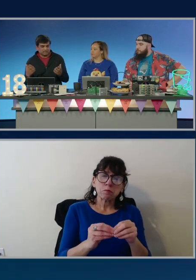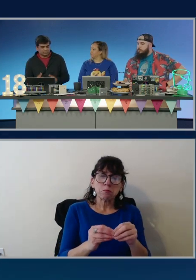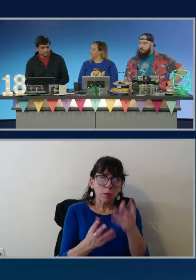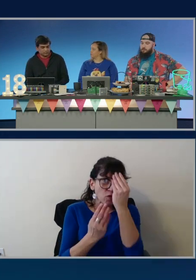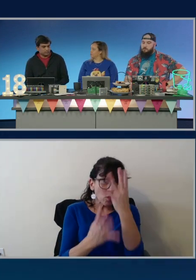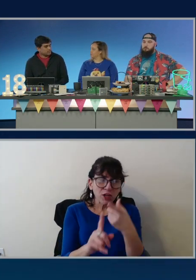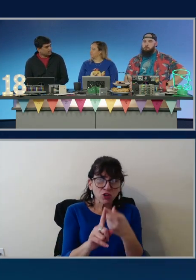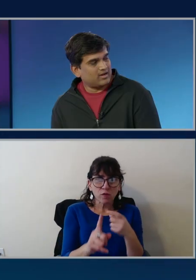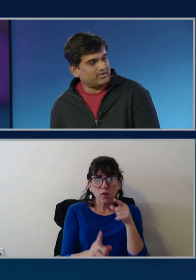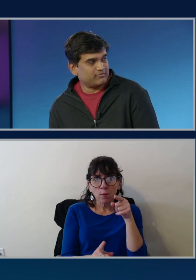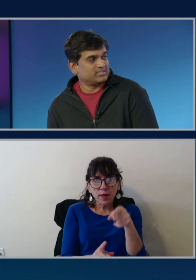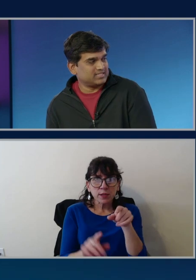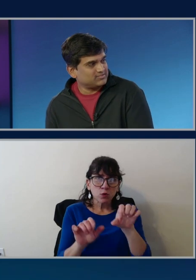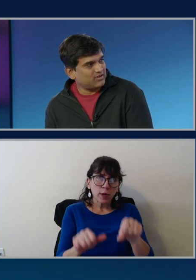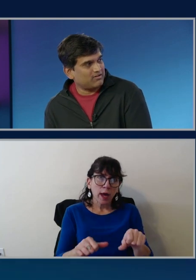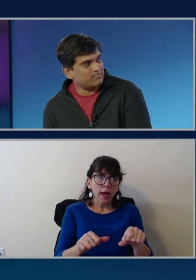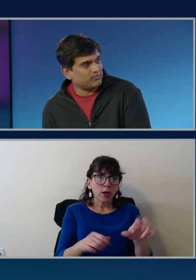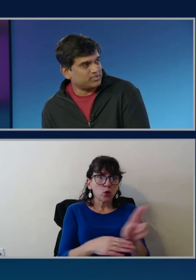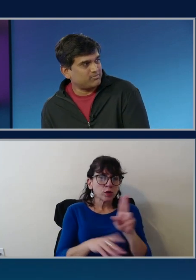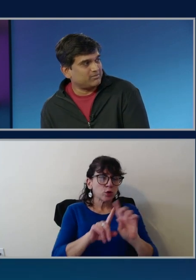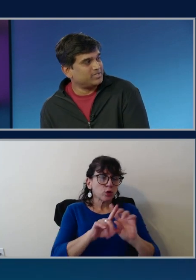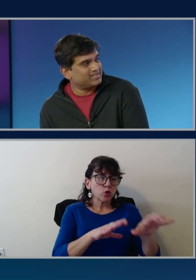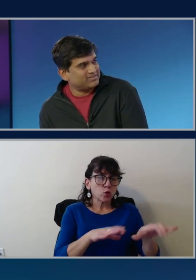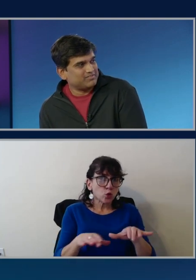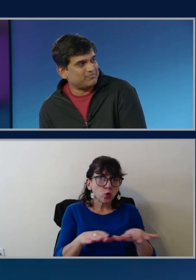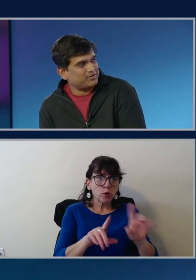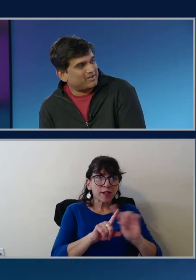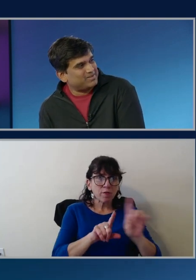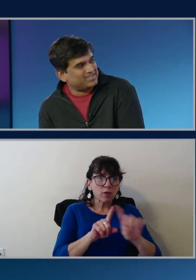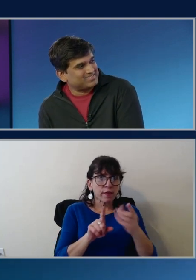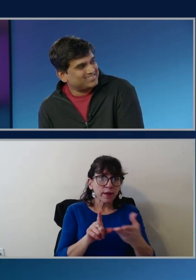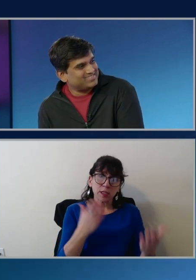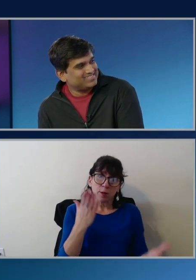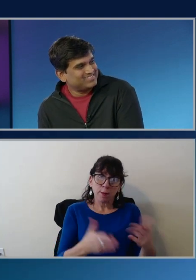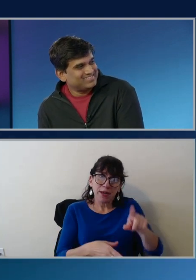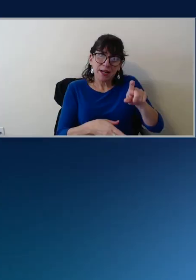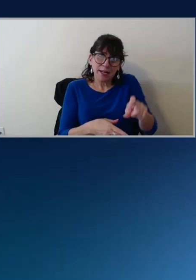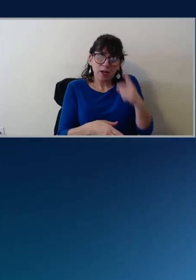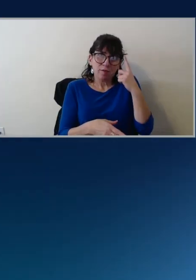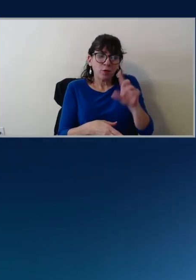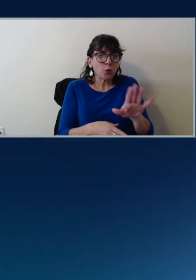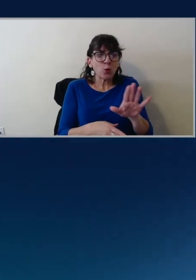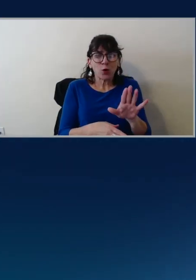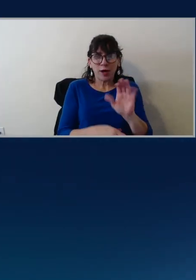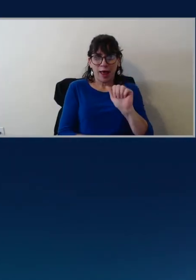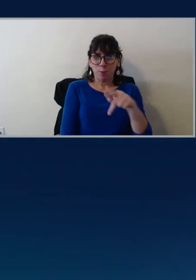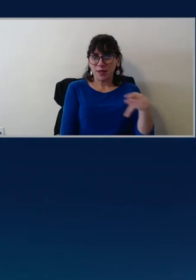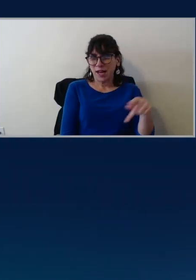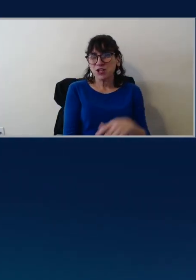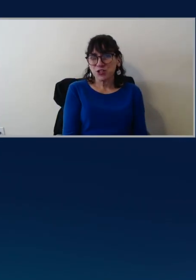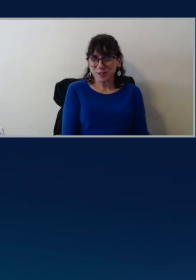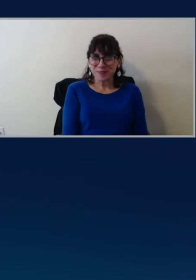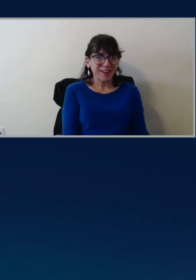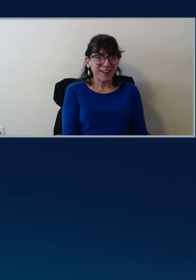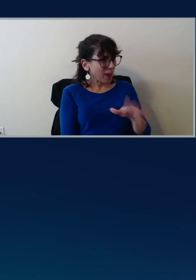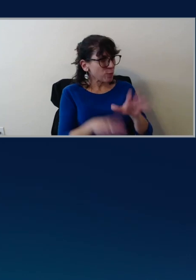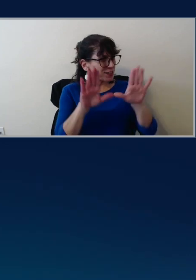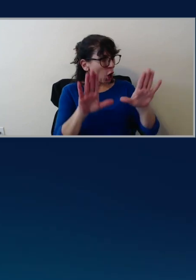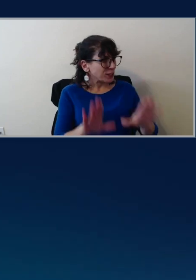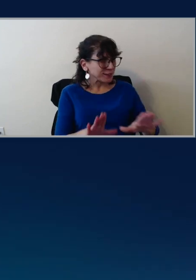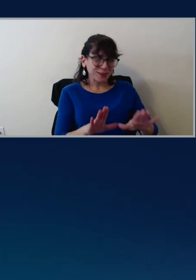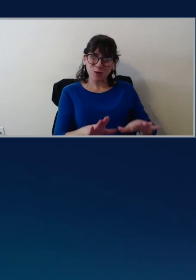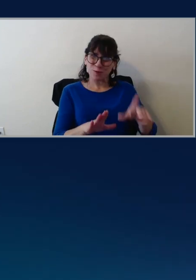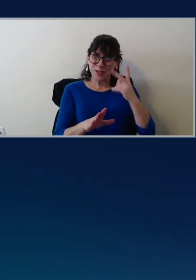this to do different things which might be needed for your application. Yeah, that was awesome. So we got to see you put